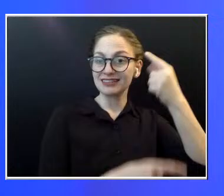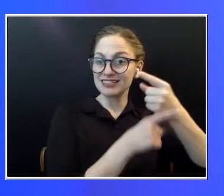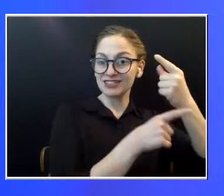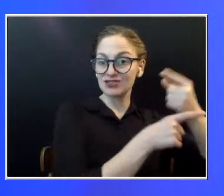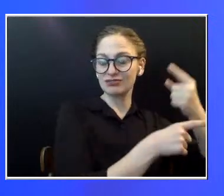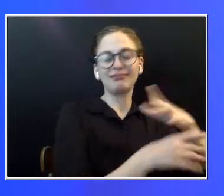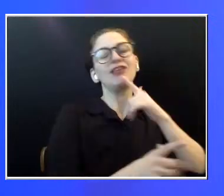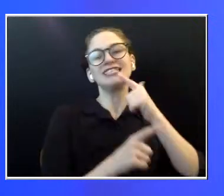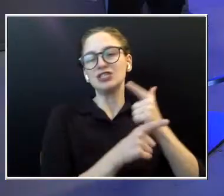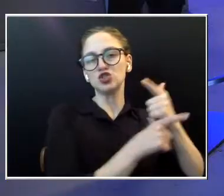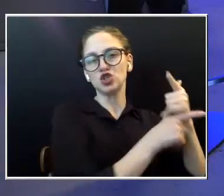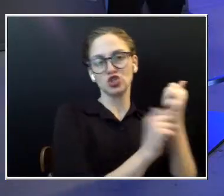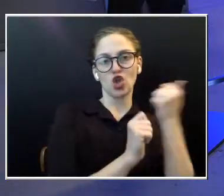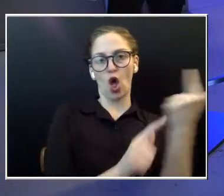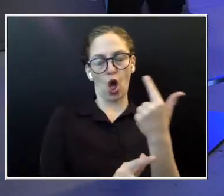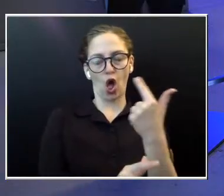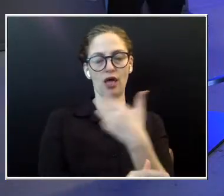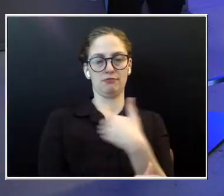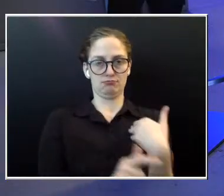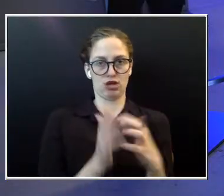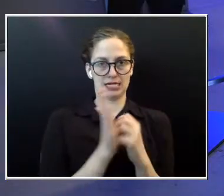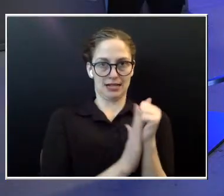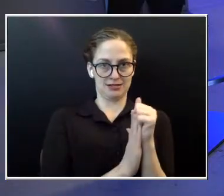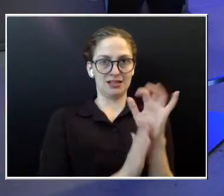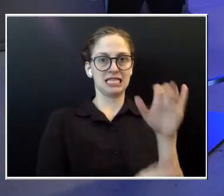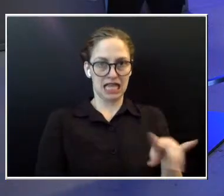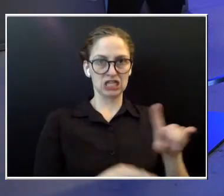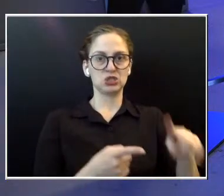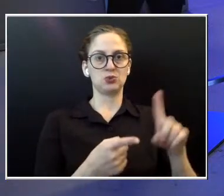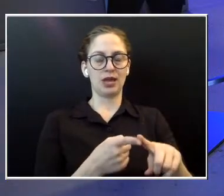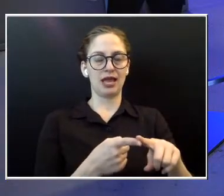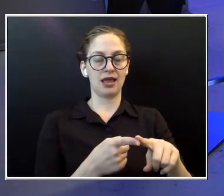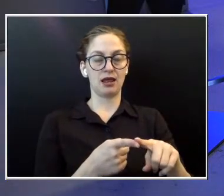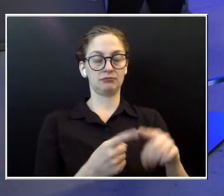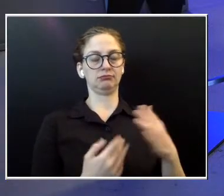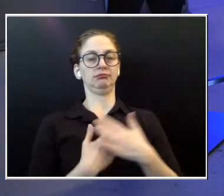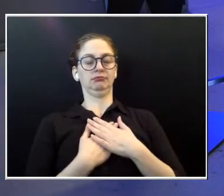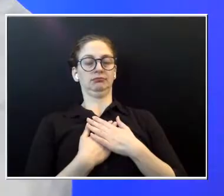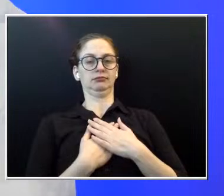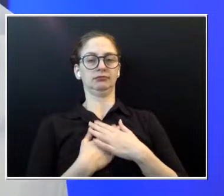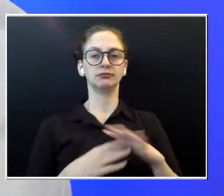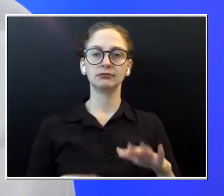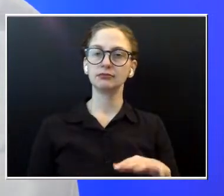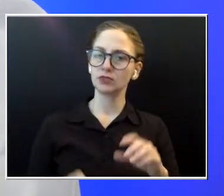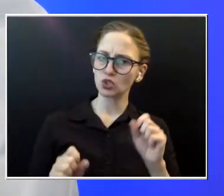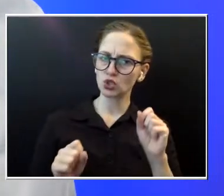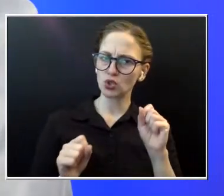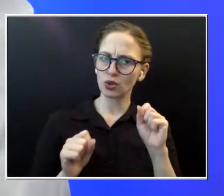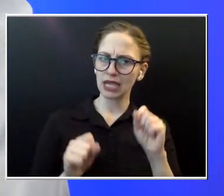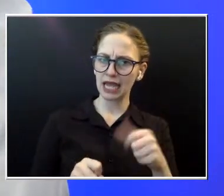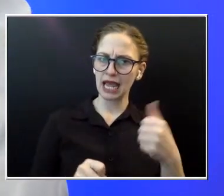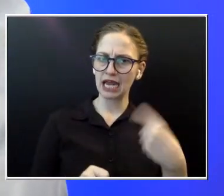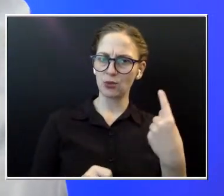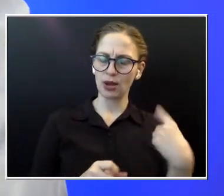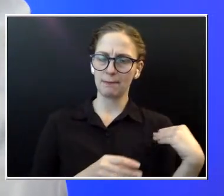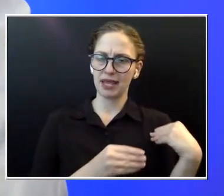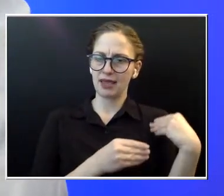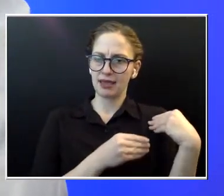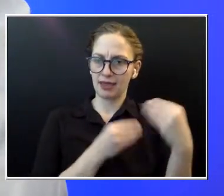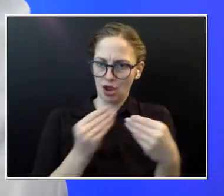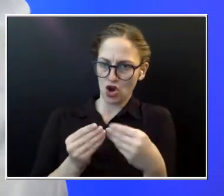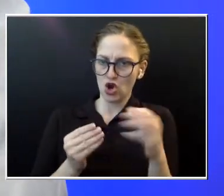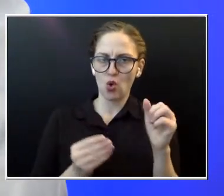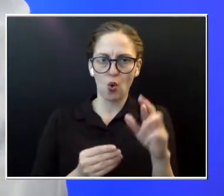flag came up. And so can you be a carrier, or do you have to have 2 copies of the gene? It is autosomal dominant. Okay, so it's so really if not a you carrier are a